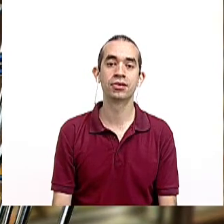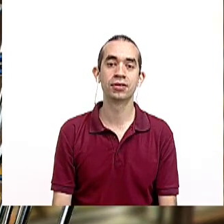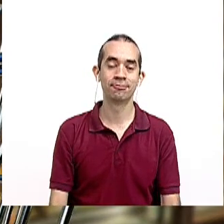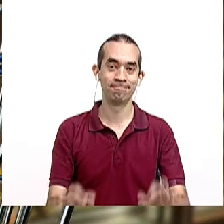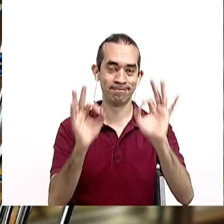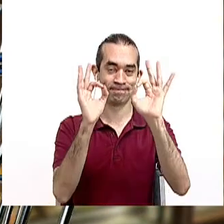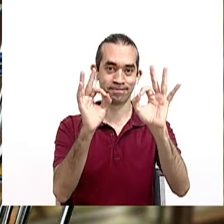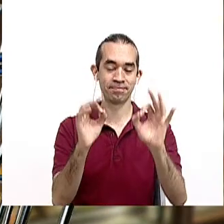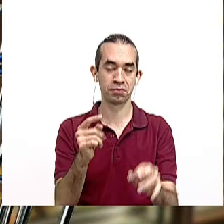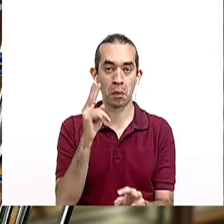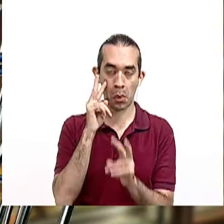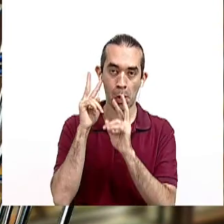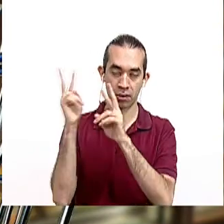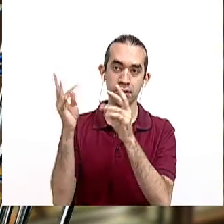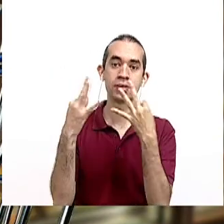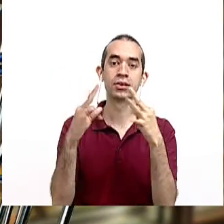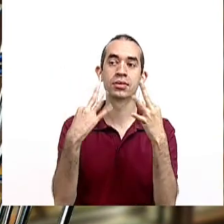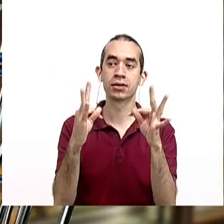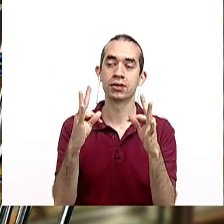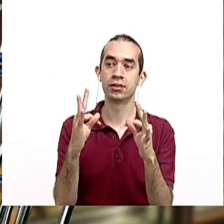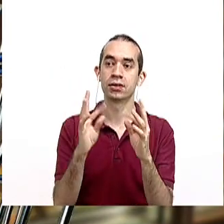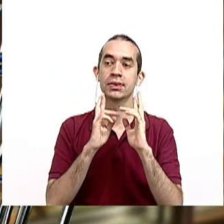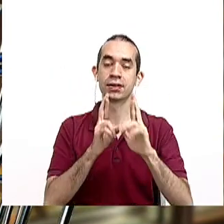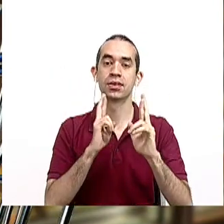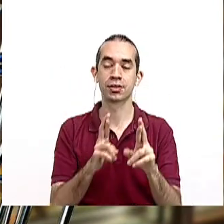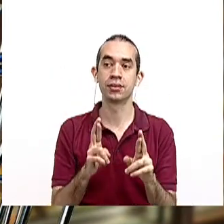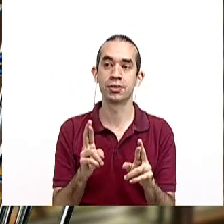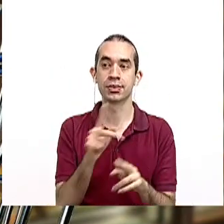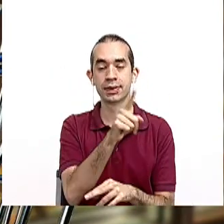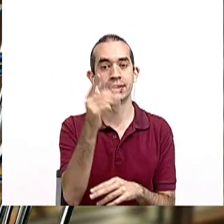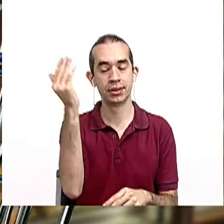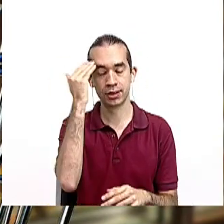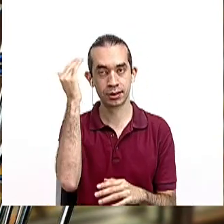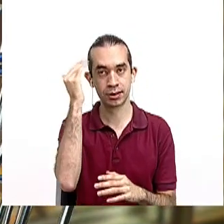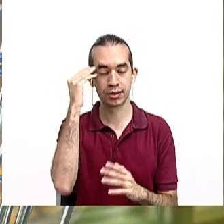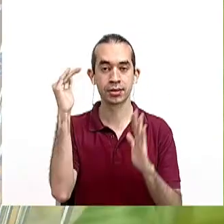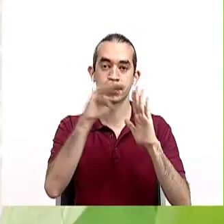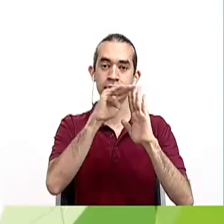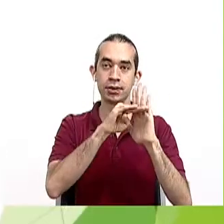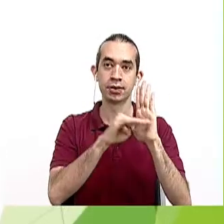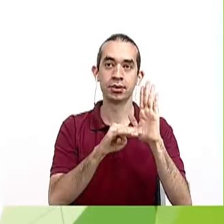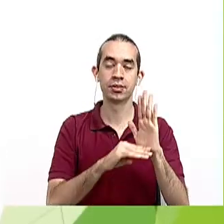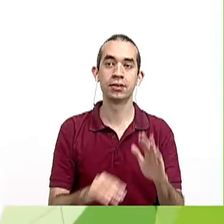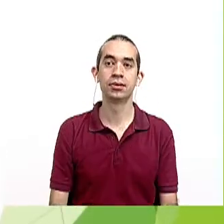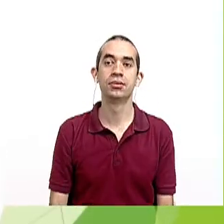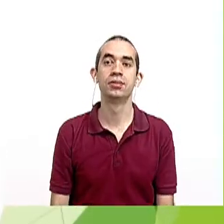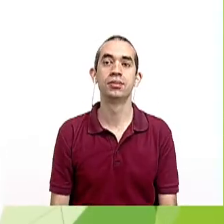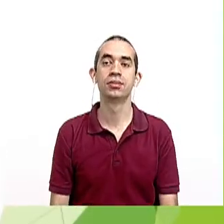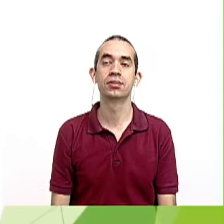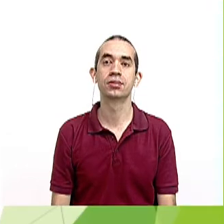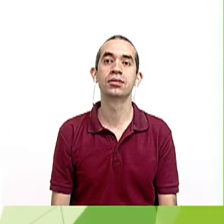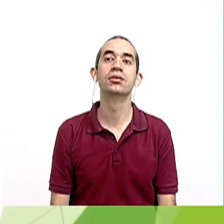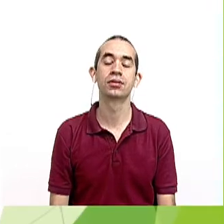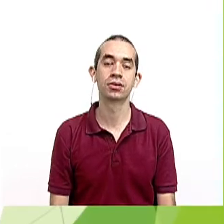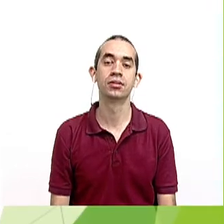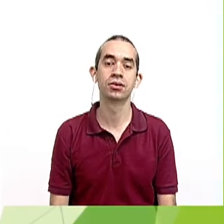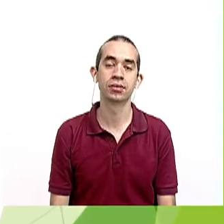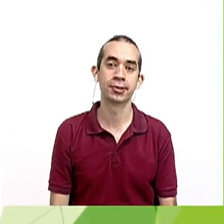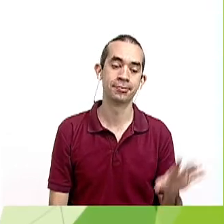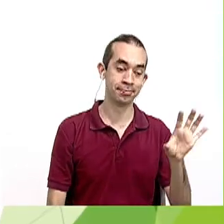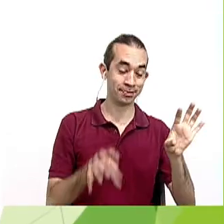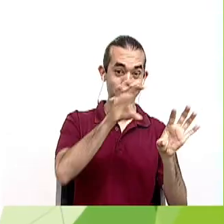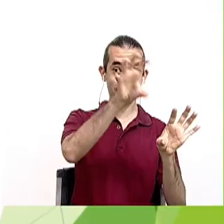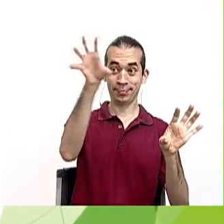Very good. Let's look at them and try to complete them. Okay, now that you know the instructions. Okay, here we have the first